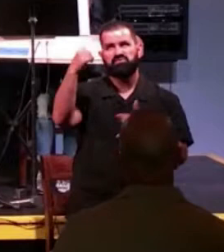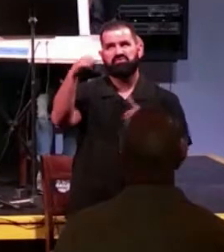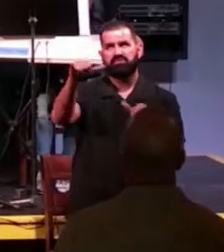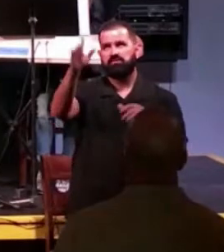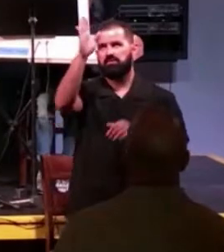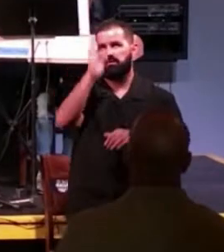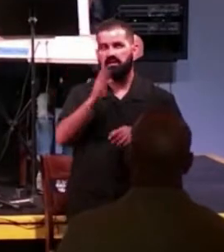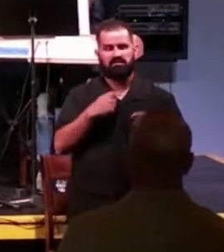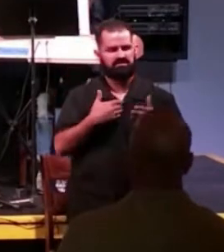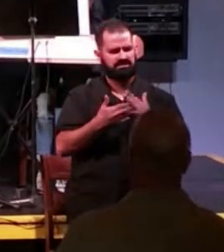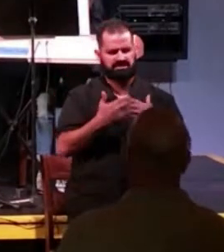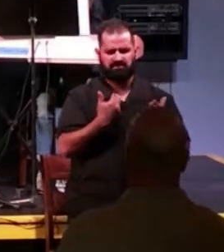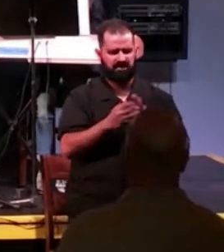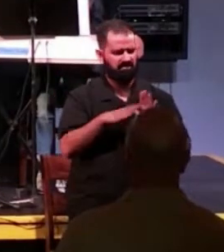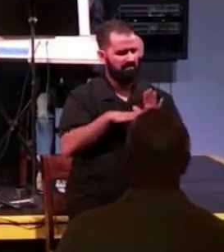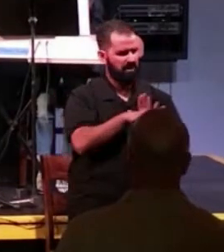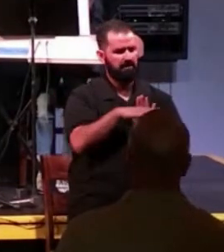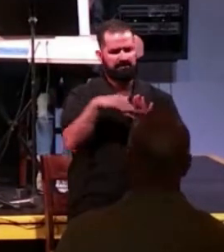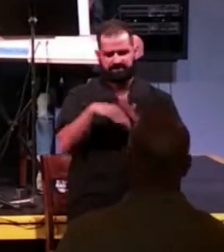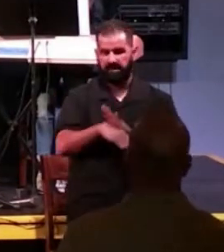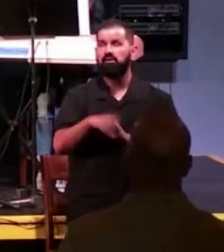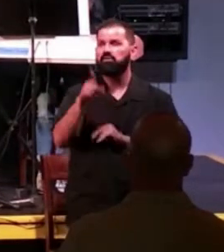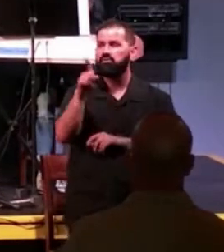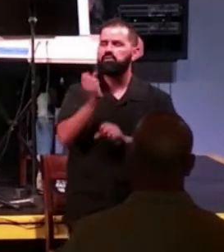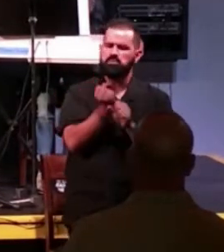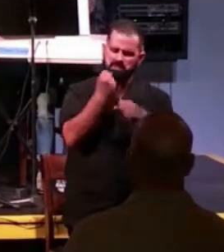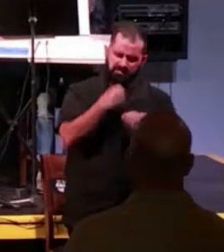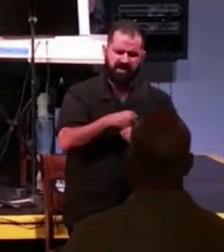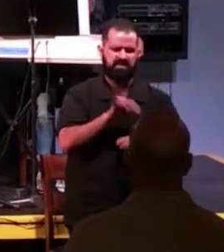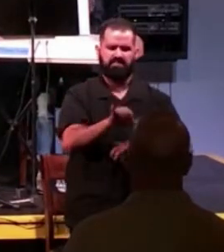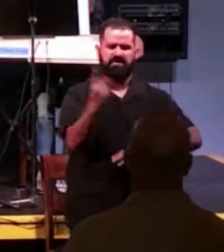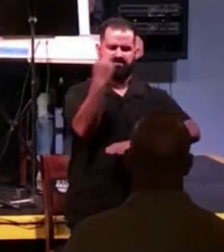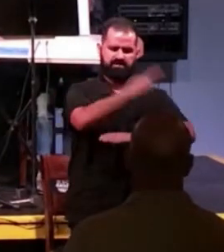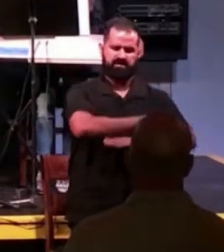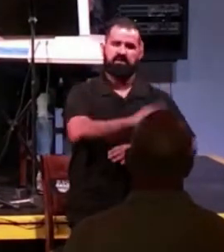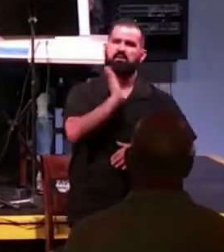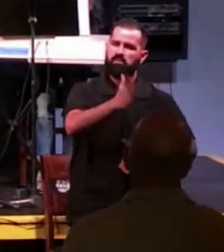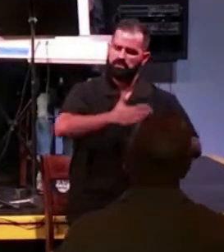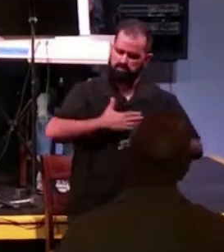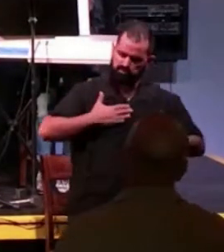Whatever day we're going through, it's a day you've made, and we will rejoice and be glad in it.